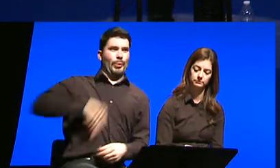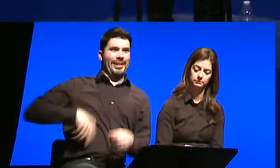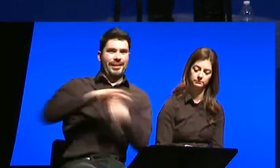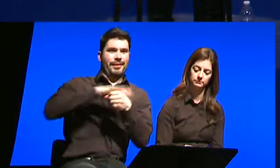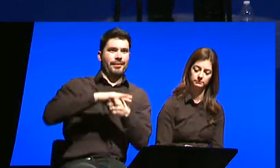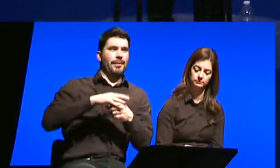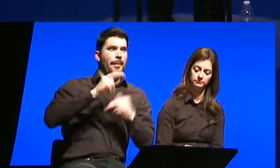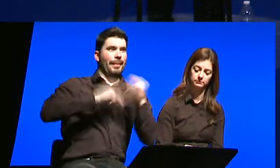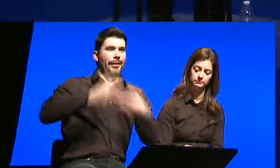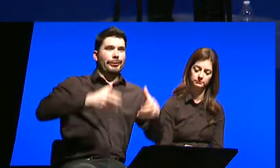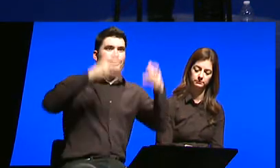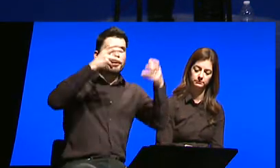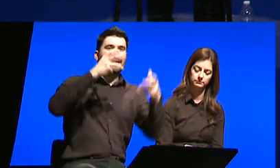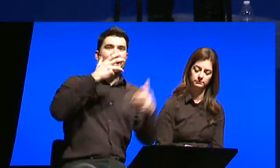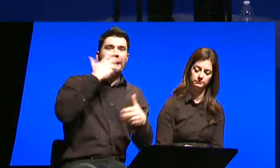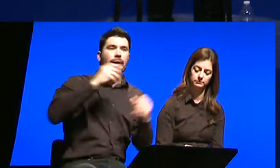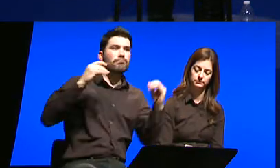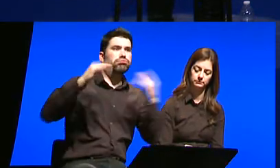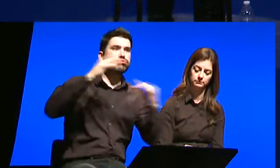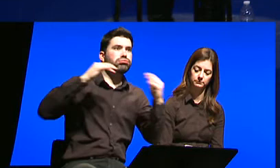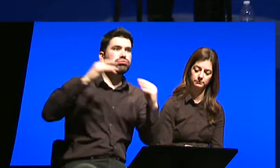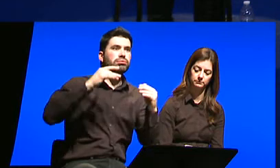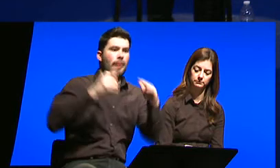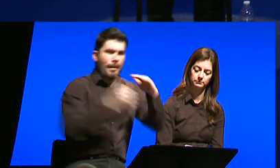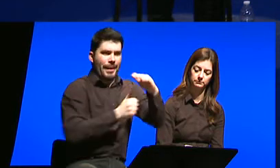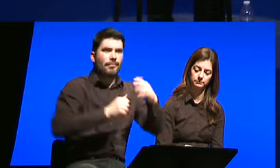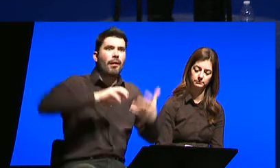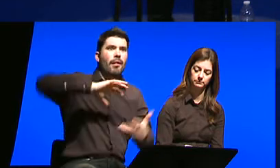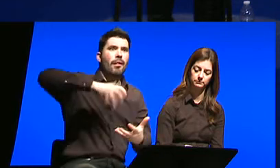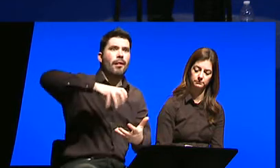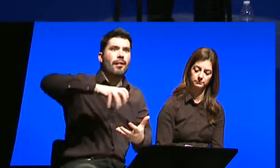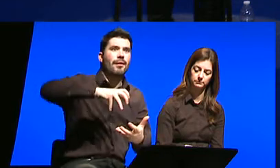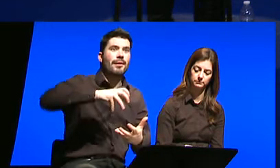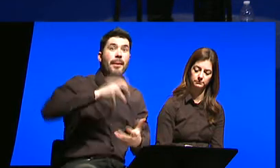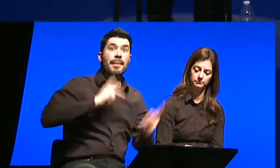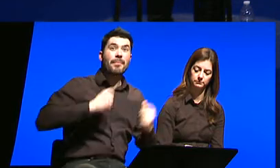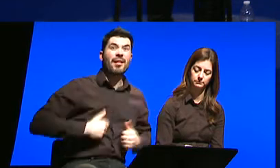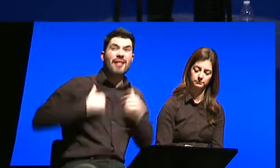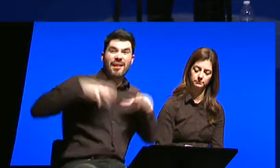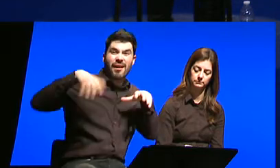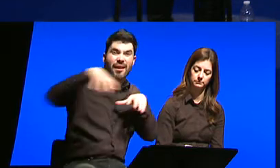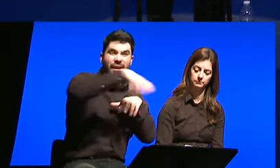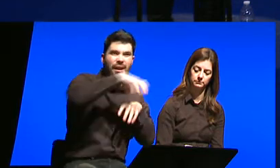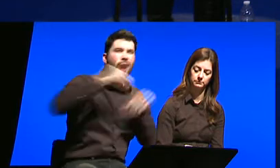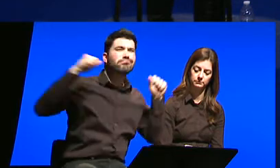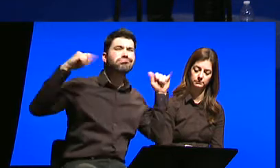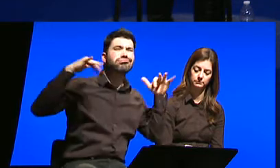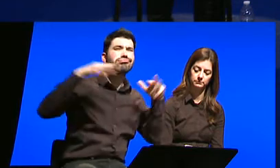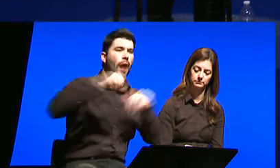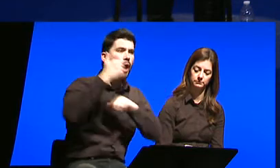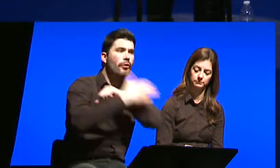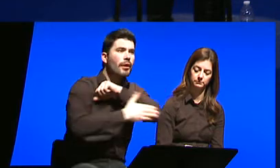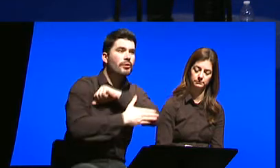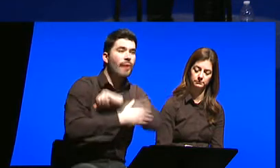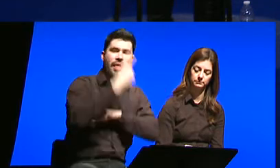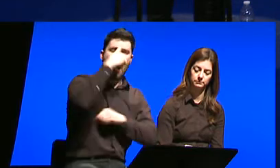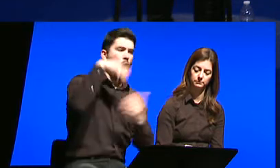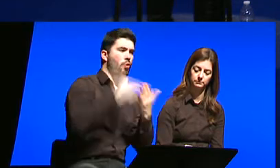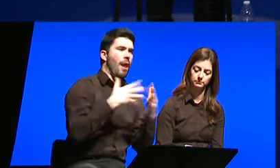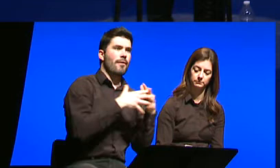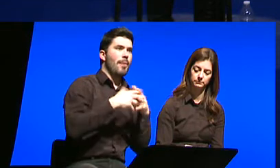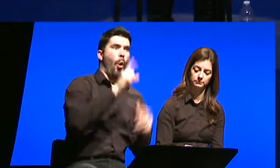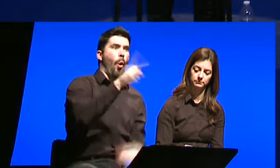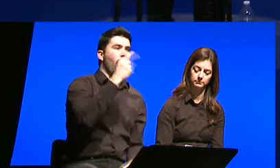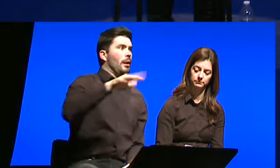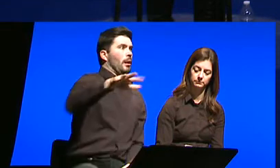heat and laundry in the basement. My neighbors are immigrants from everywhere. We thought when we got to America, all we would see